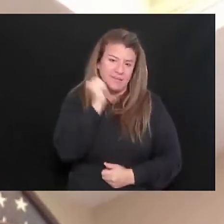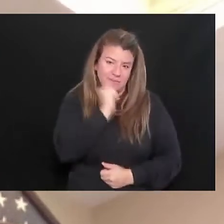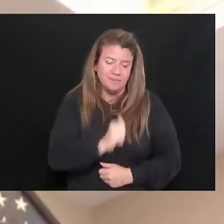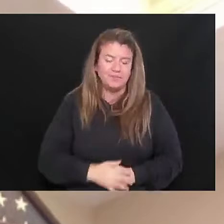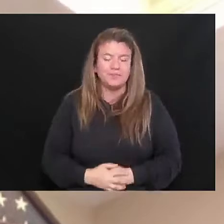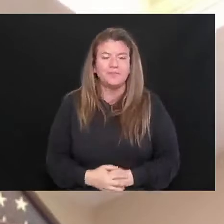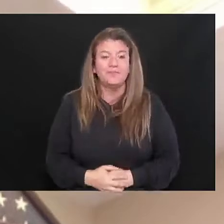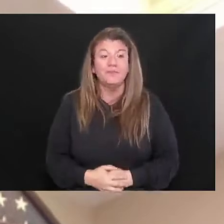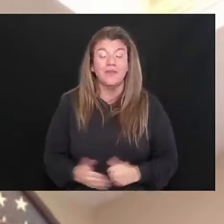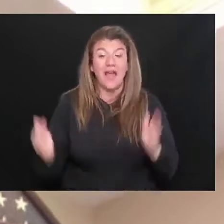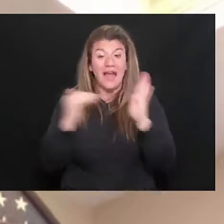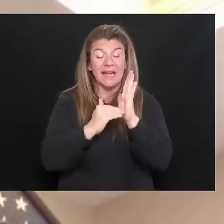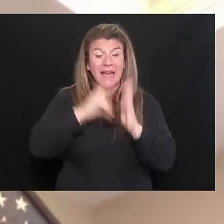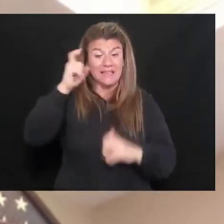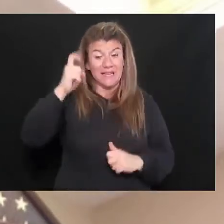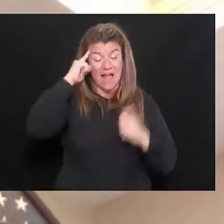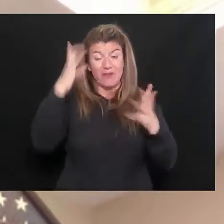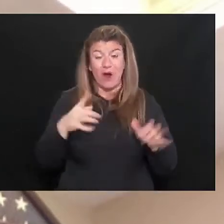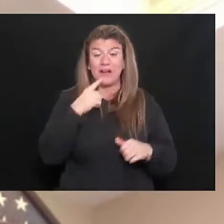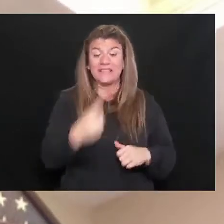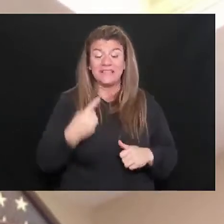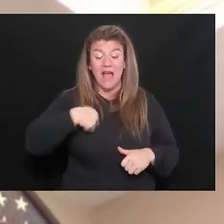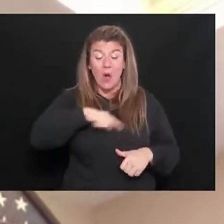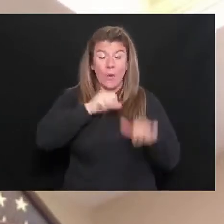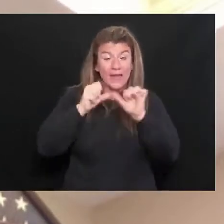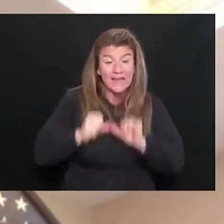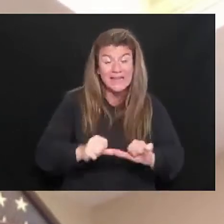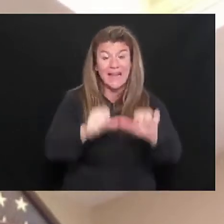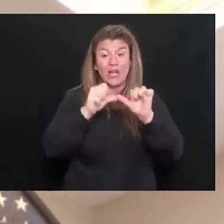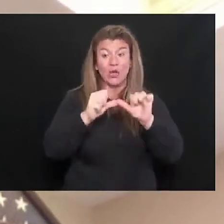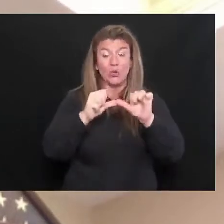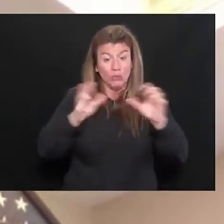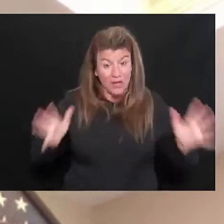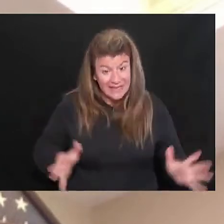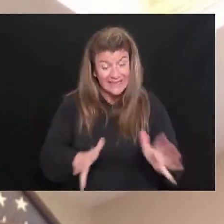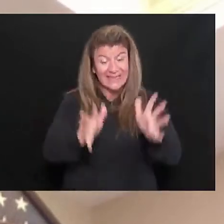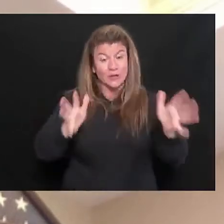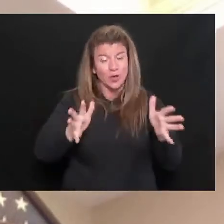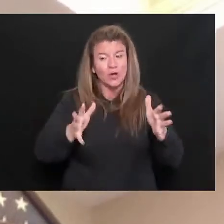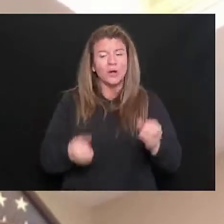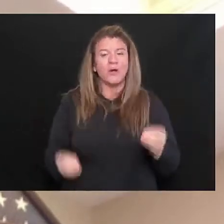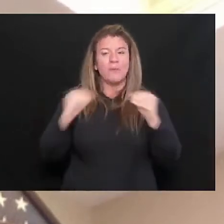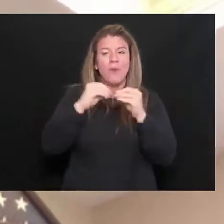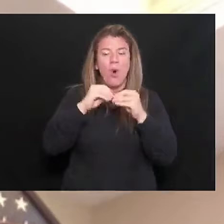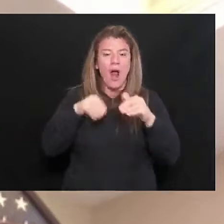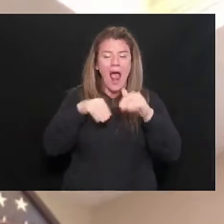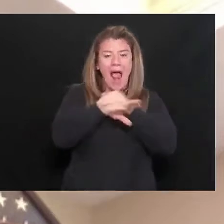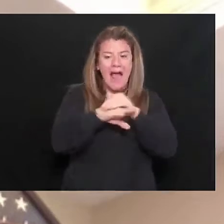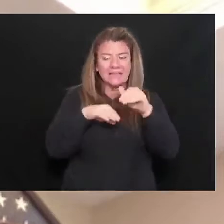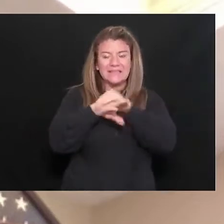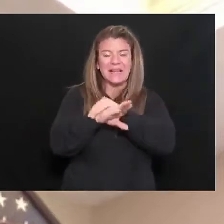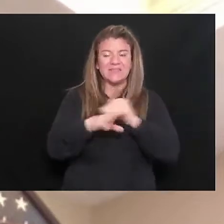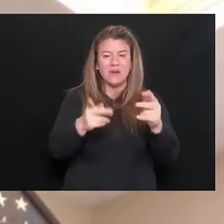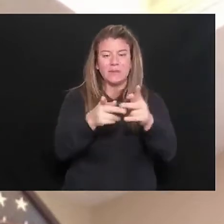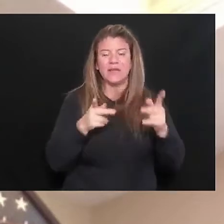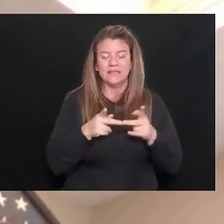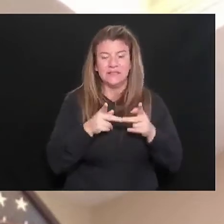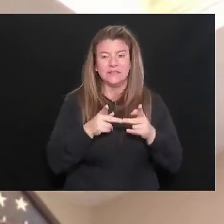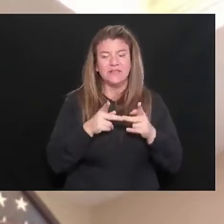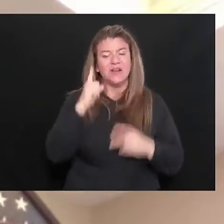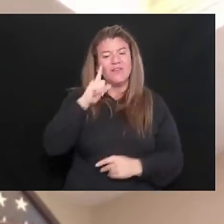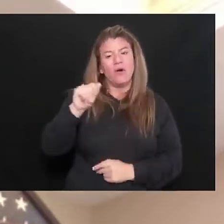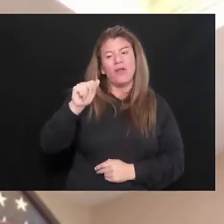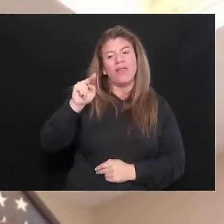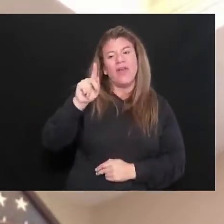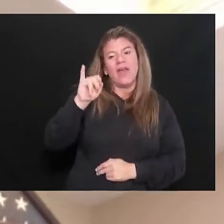the governor's pointed out before, we continue to press growth of access for sites for the